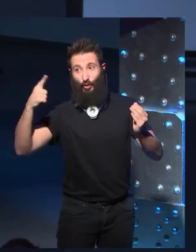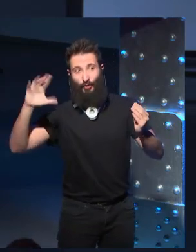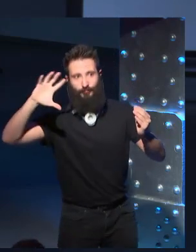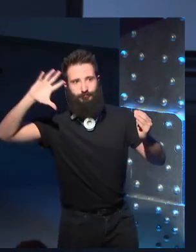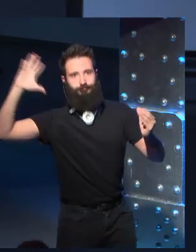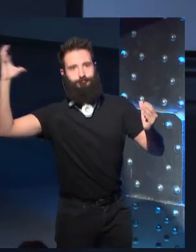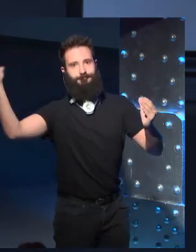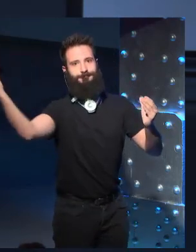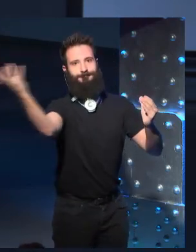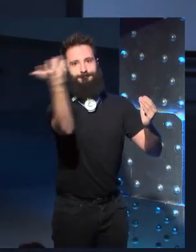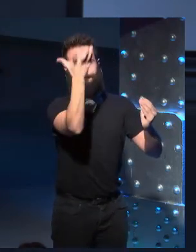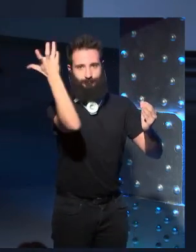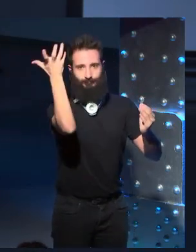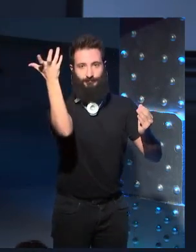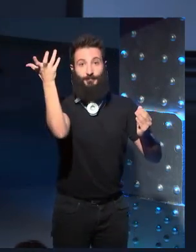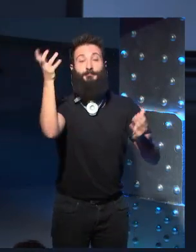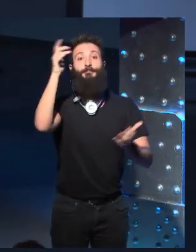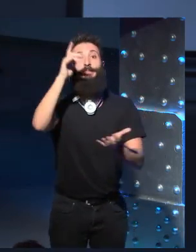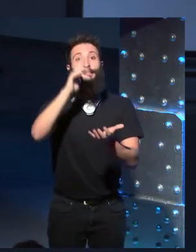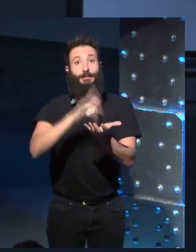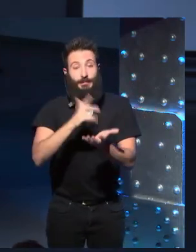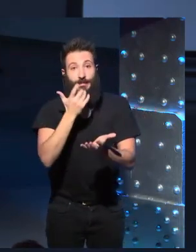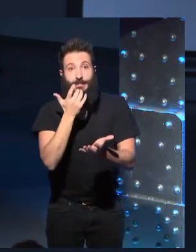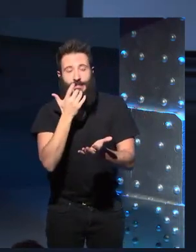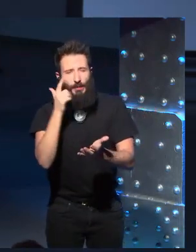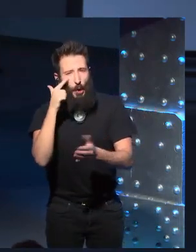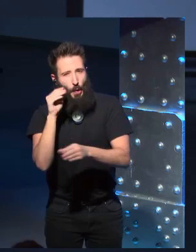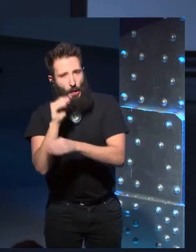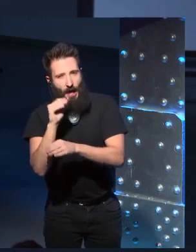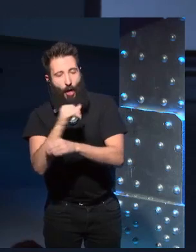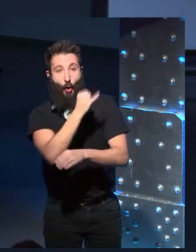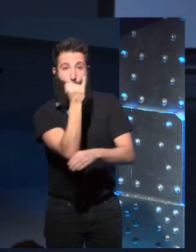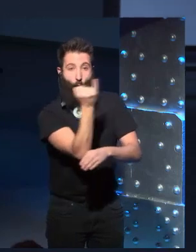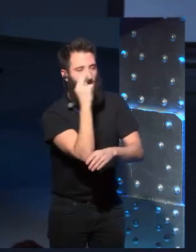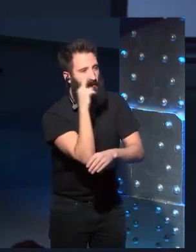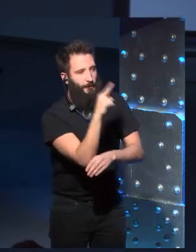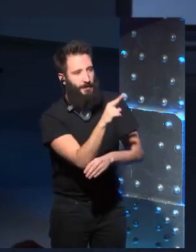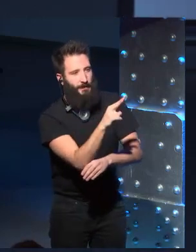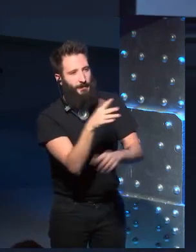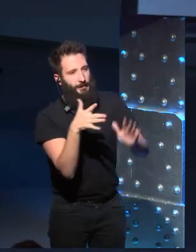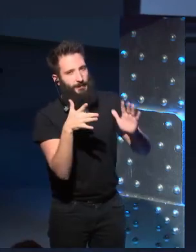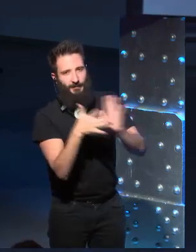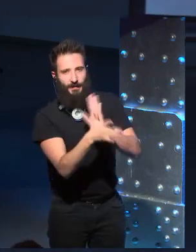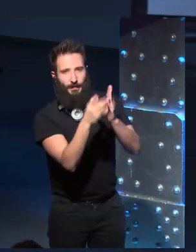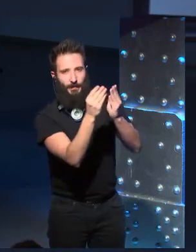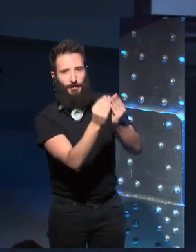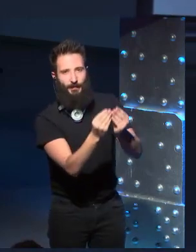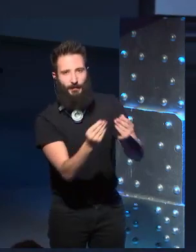this. If you look extremely carefully now at Jupiter, it will disappear, and you will have the size of the Earth